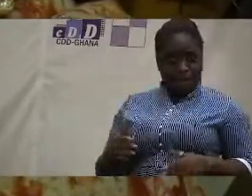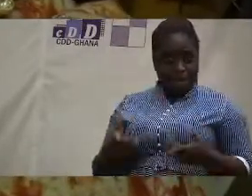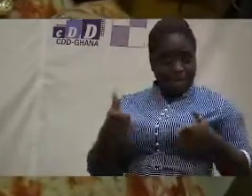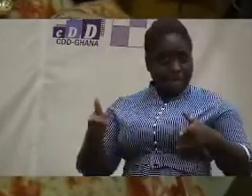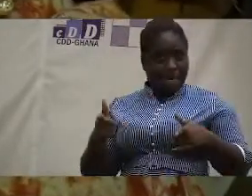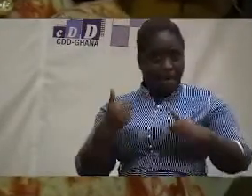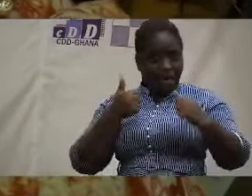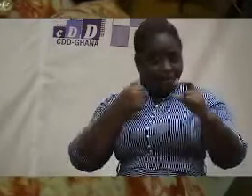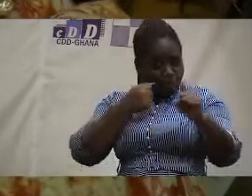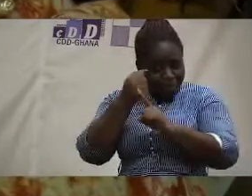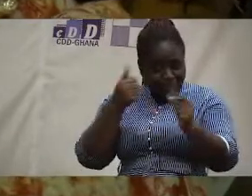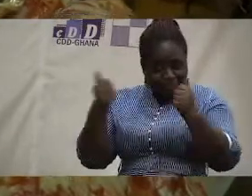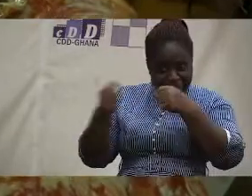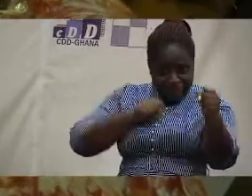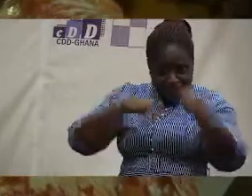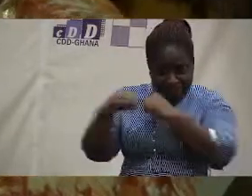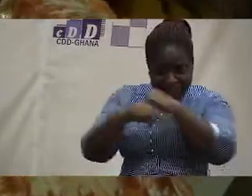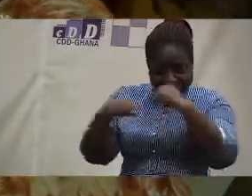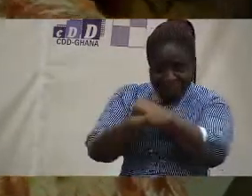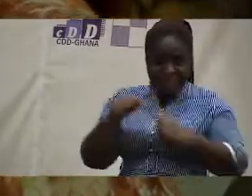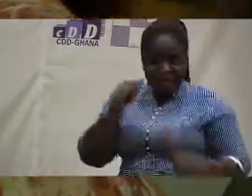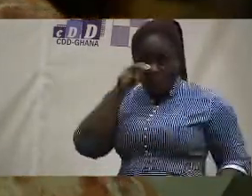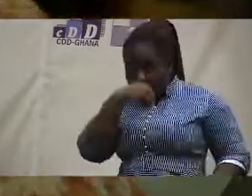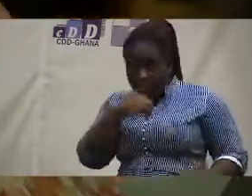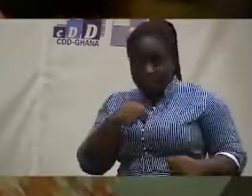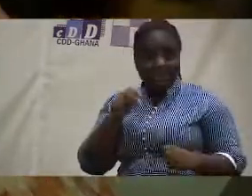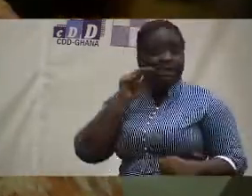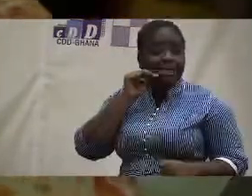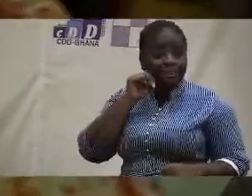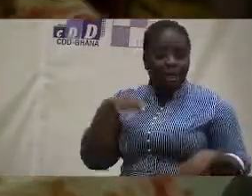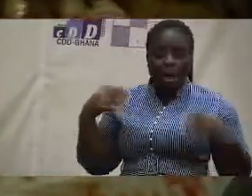be fighting corruption in Nigeria,